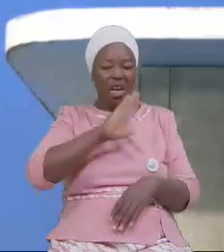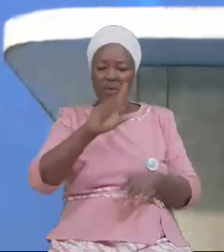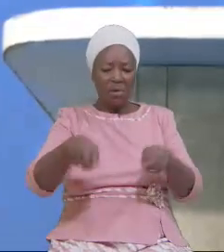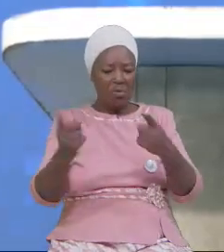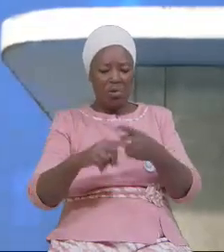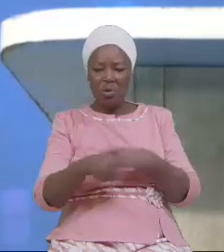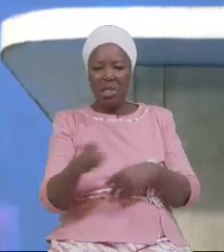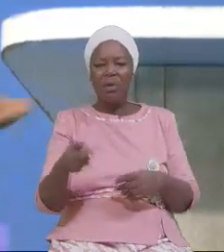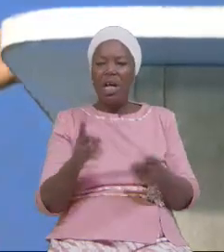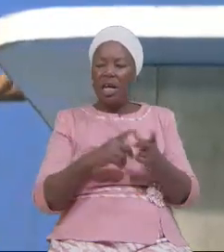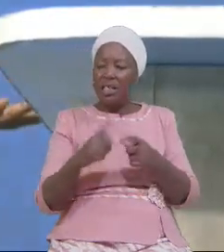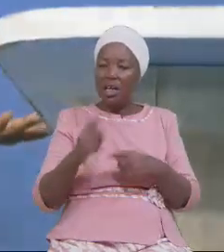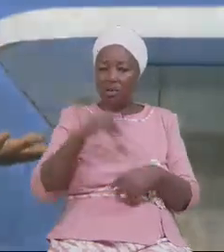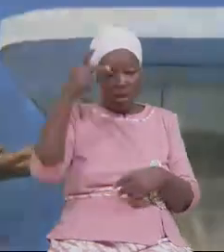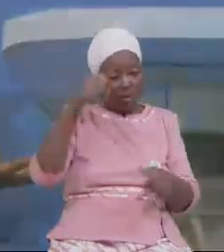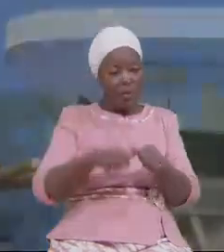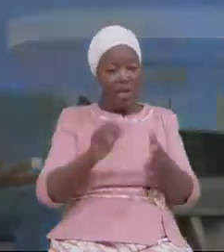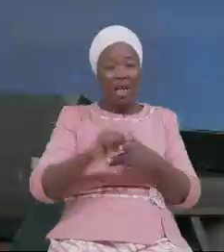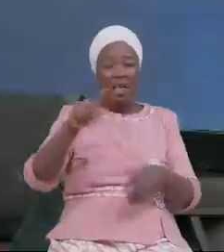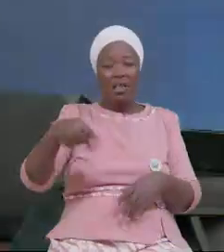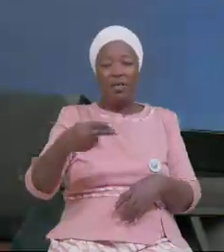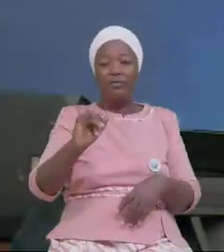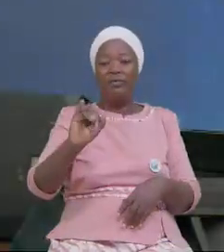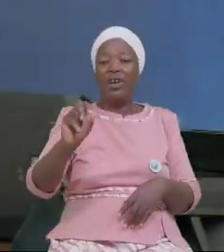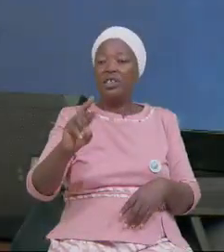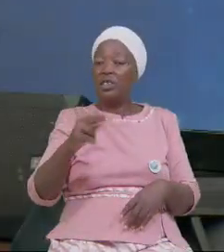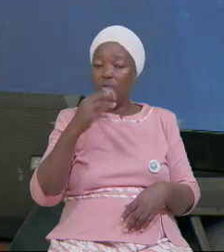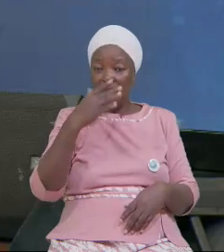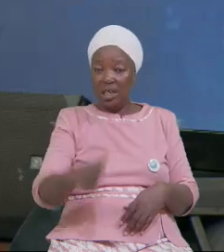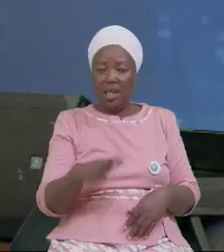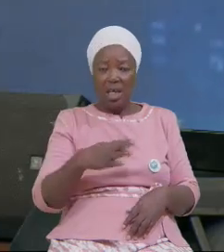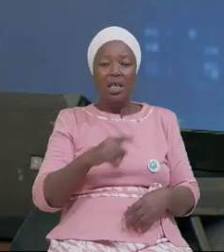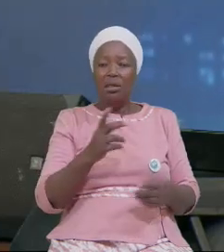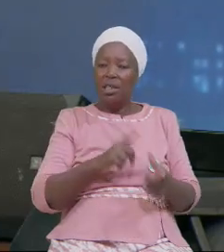of that house apartment, he was there. The woman did not go to